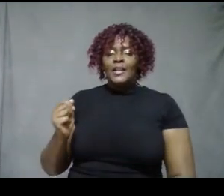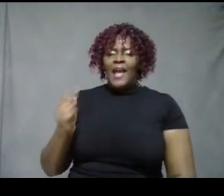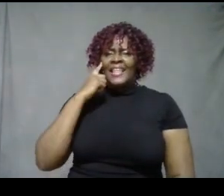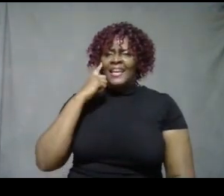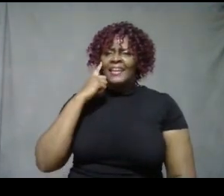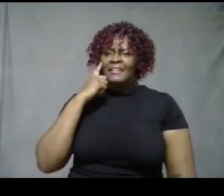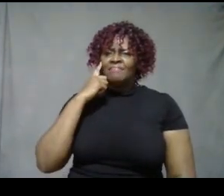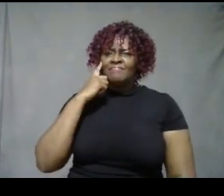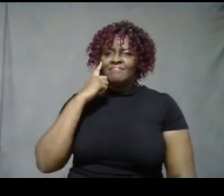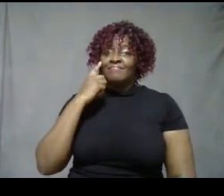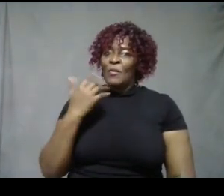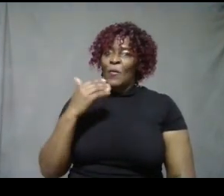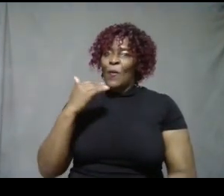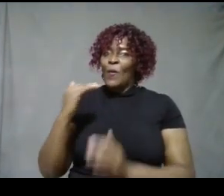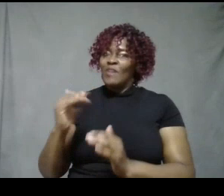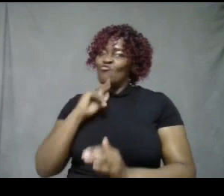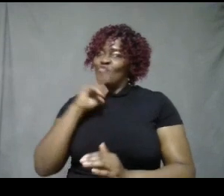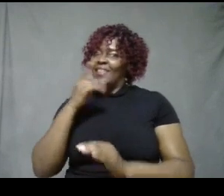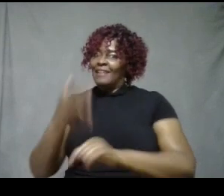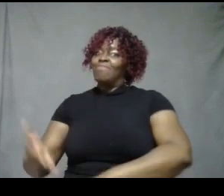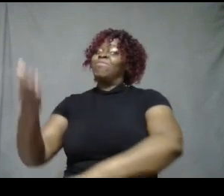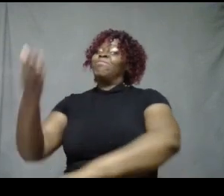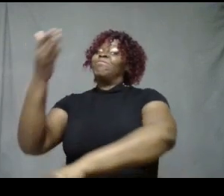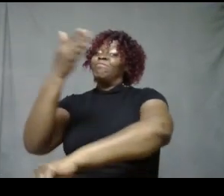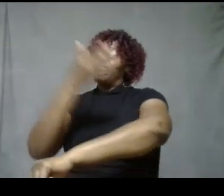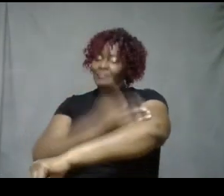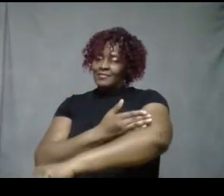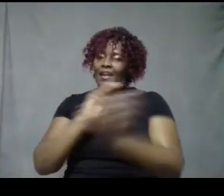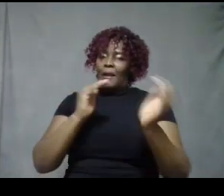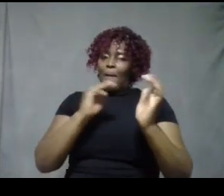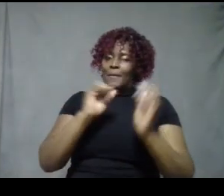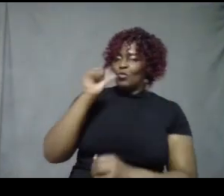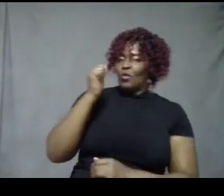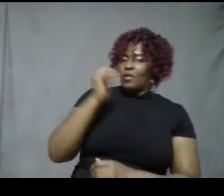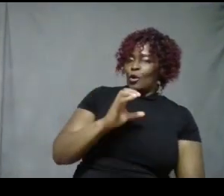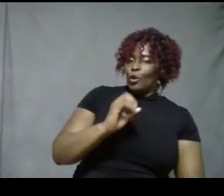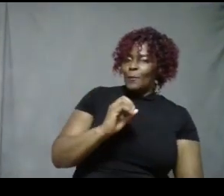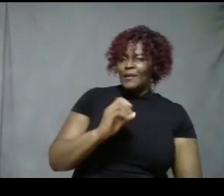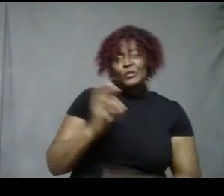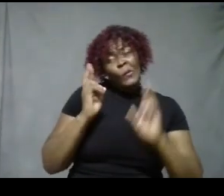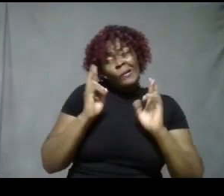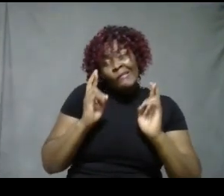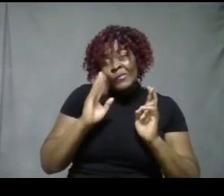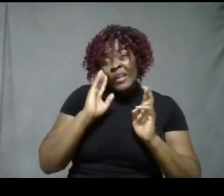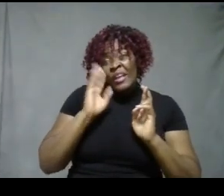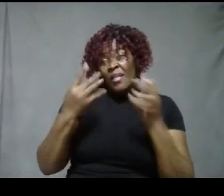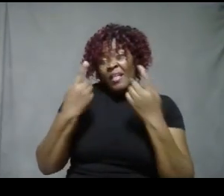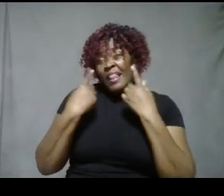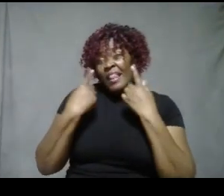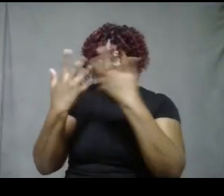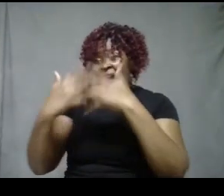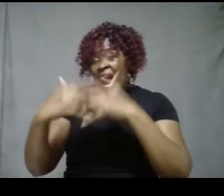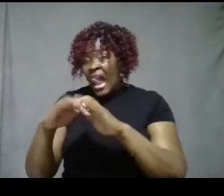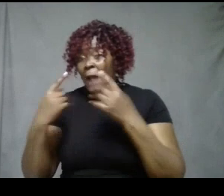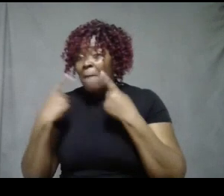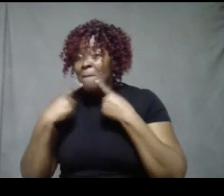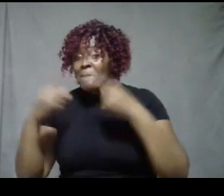tremendous upgrade for you. So hopefully that will work out. But most importantly, this